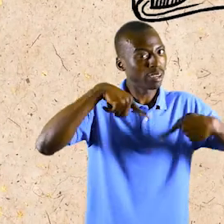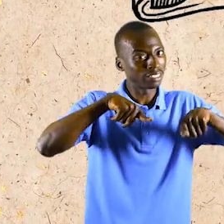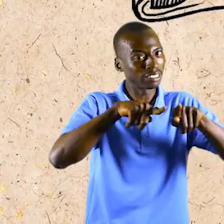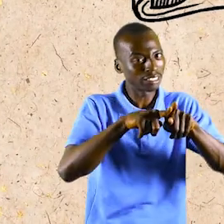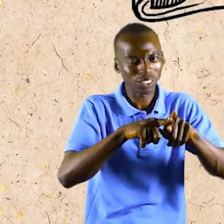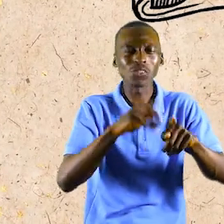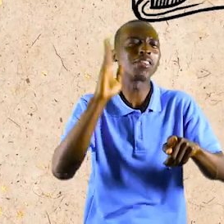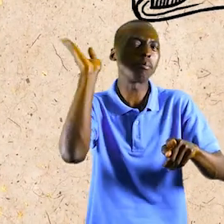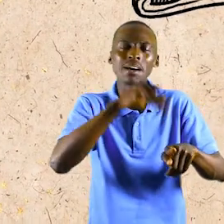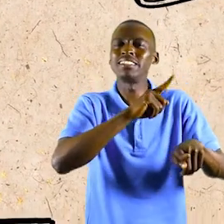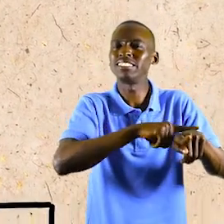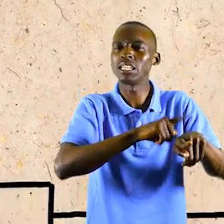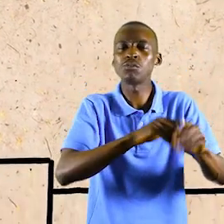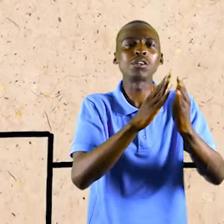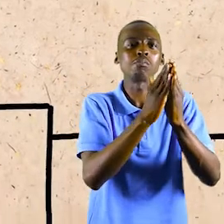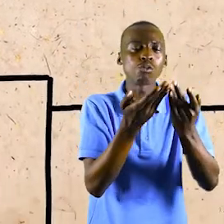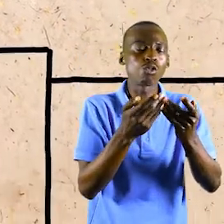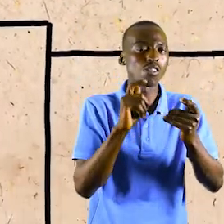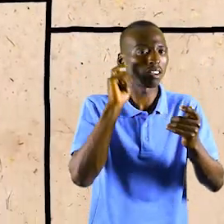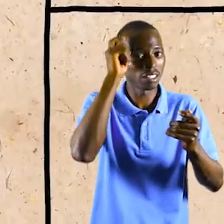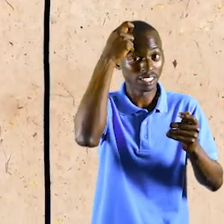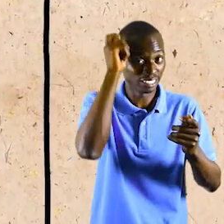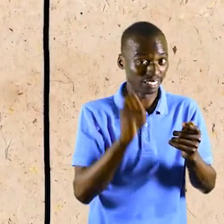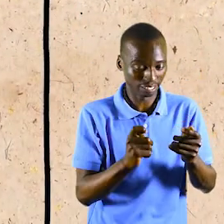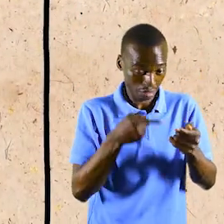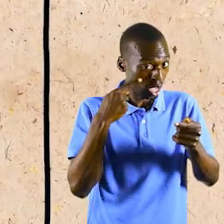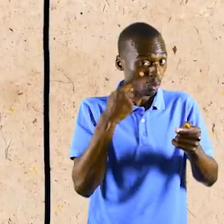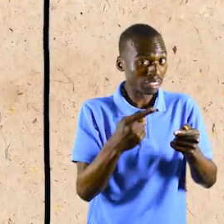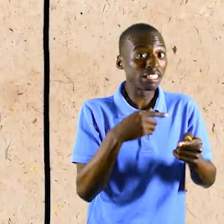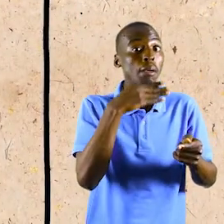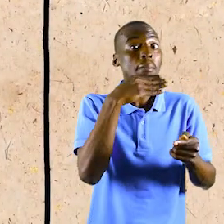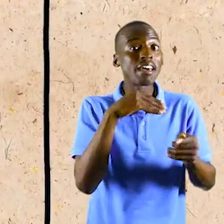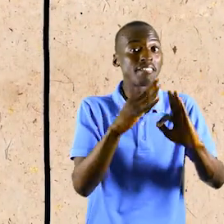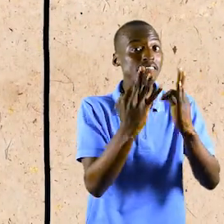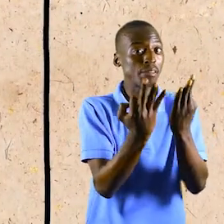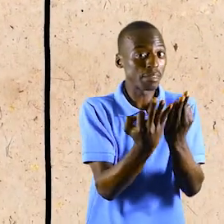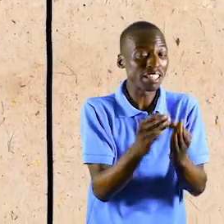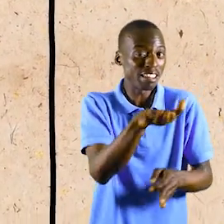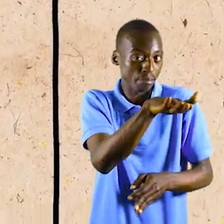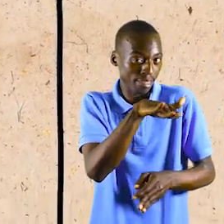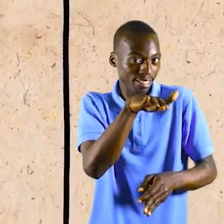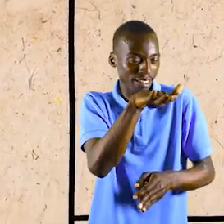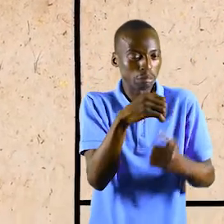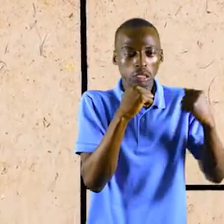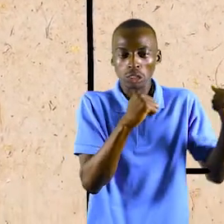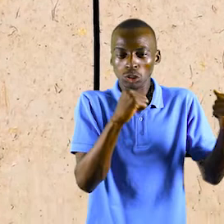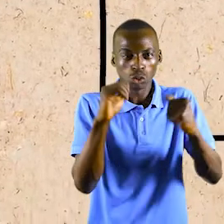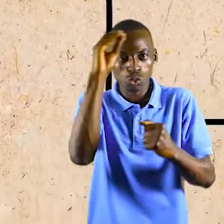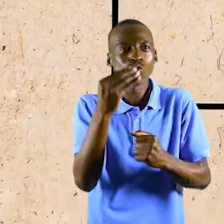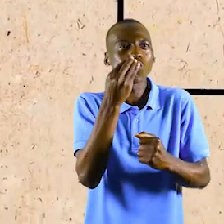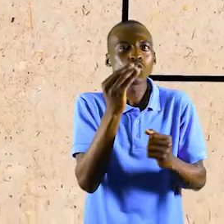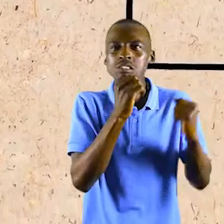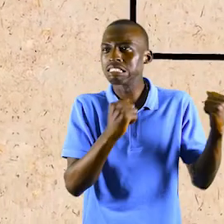very dark and difficult days from the book of Judges. And here we meet an Israelite family in Bethlehem, struggling to survive